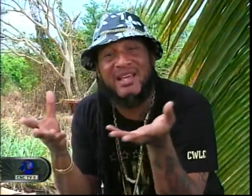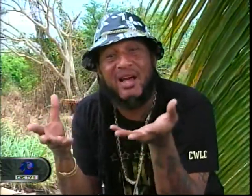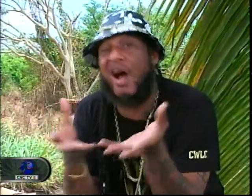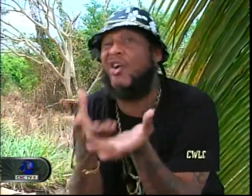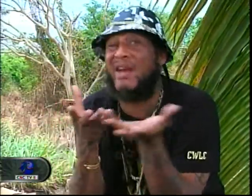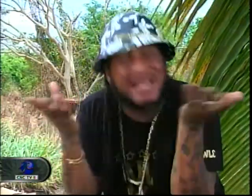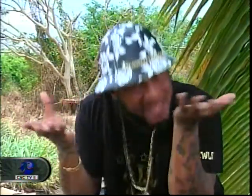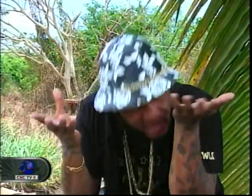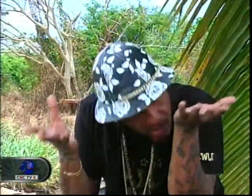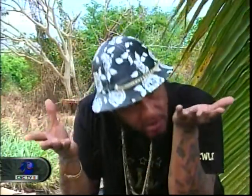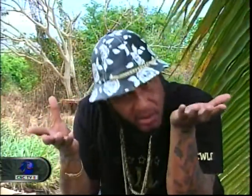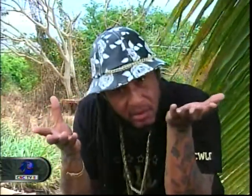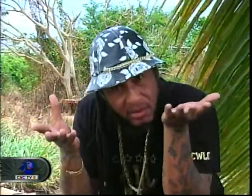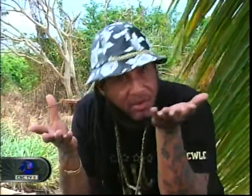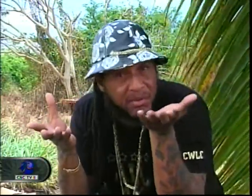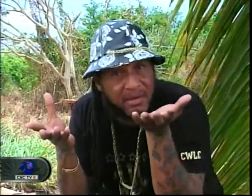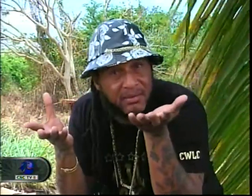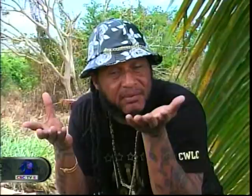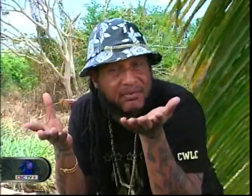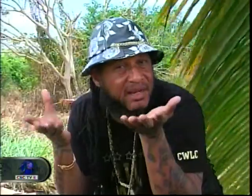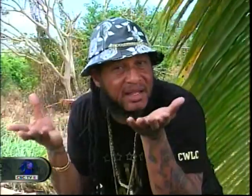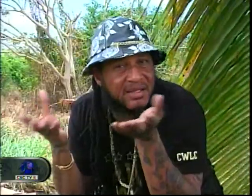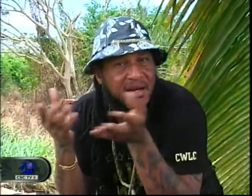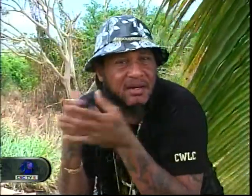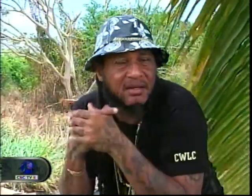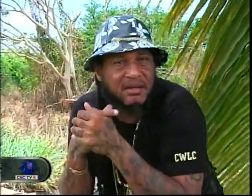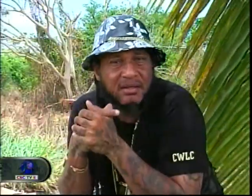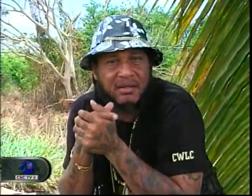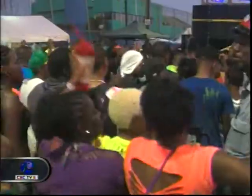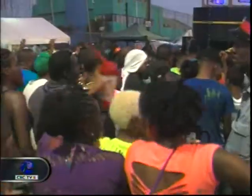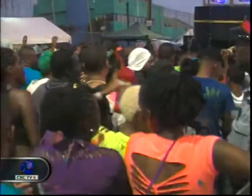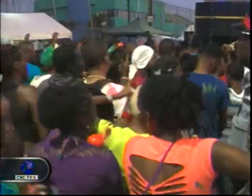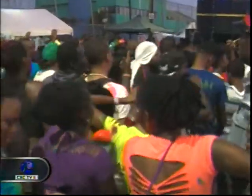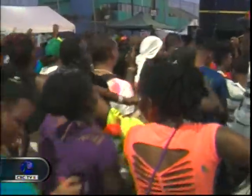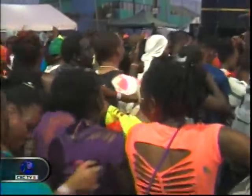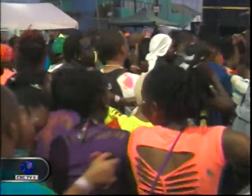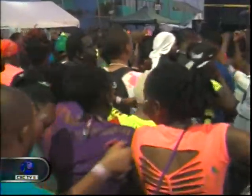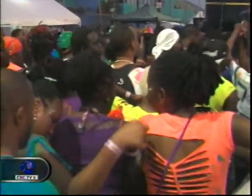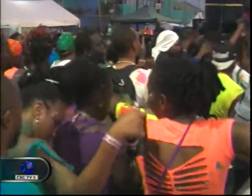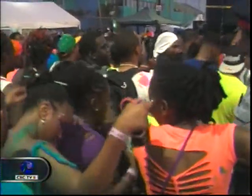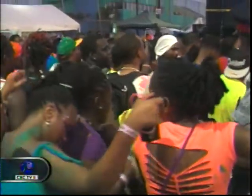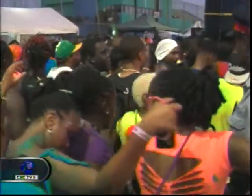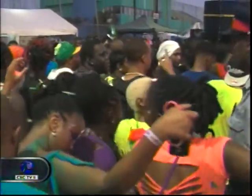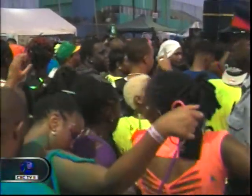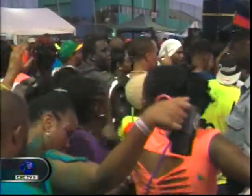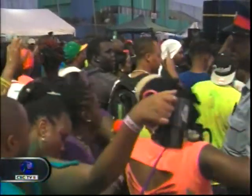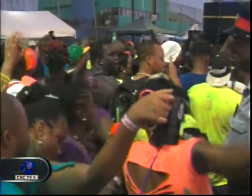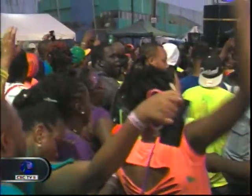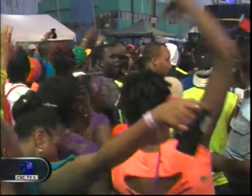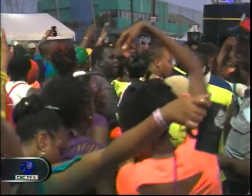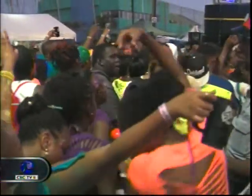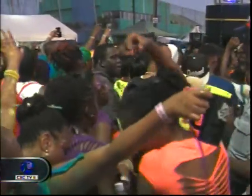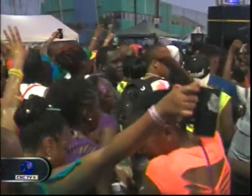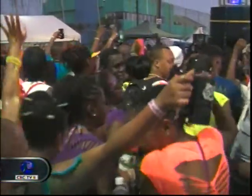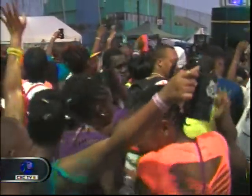ready already. You know what I mean? For next year. Sean Farrell, CBC News.